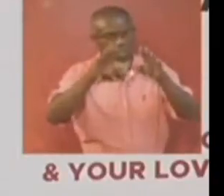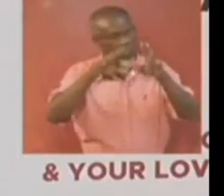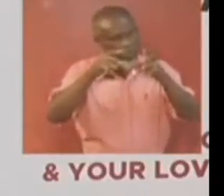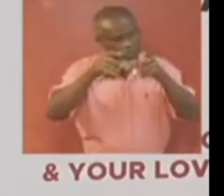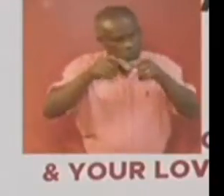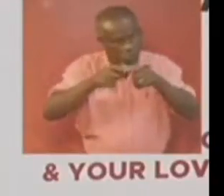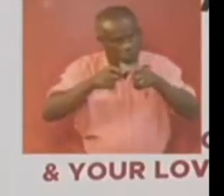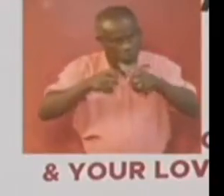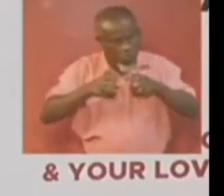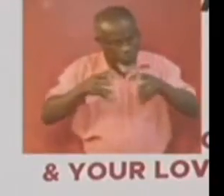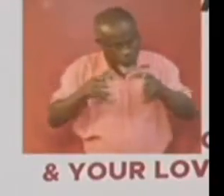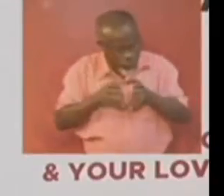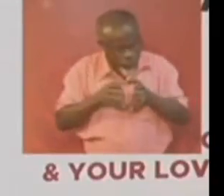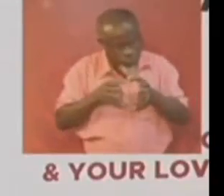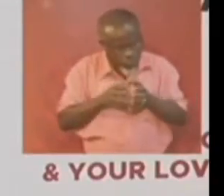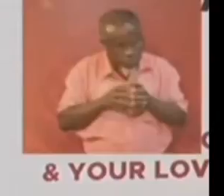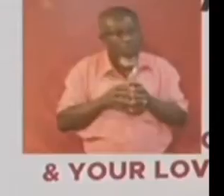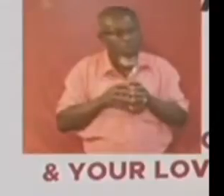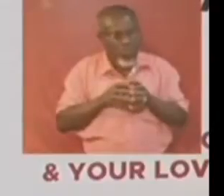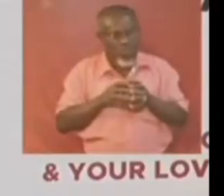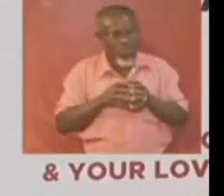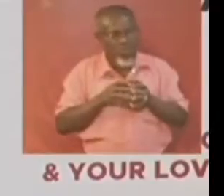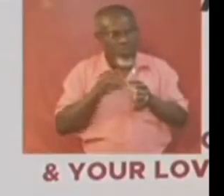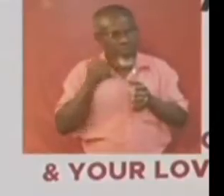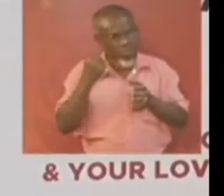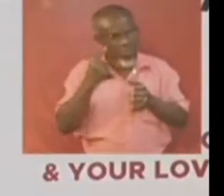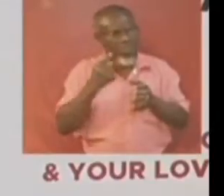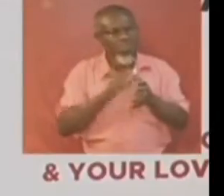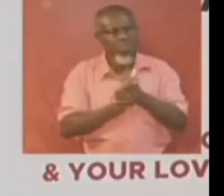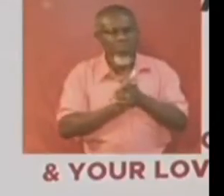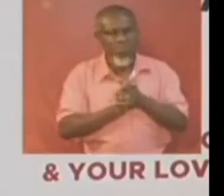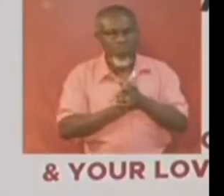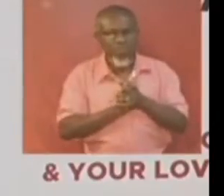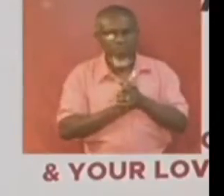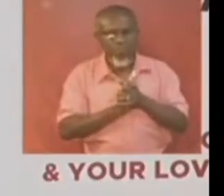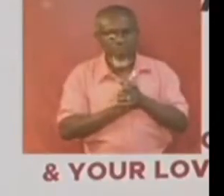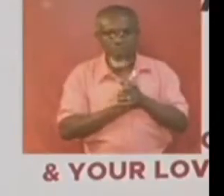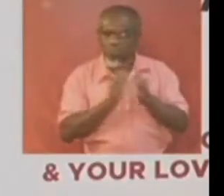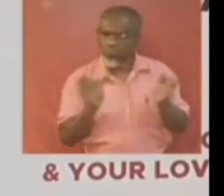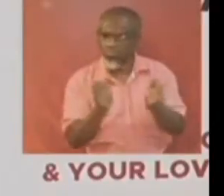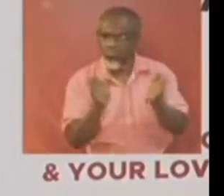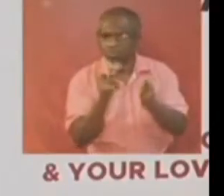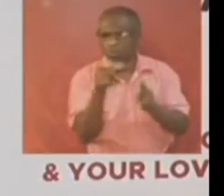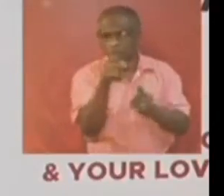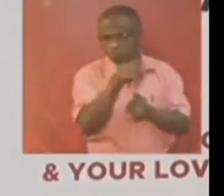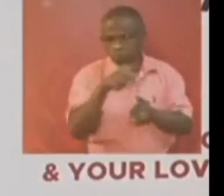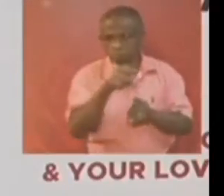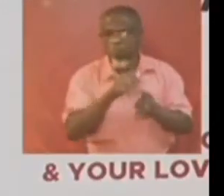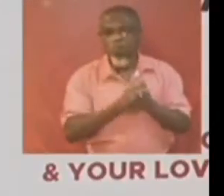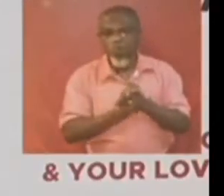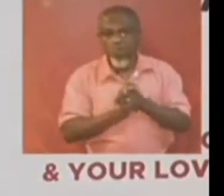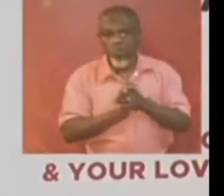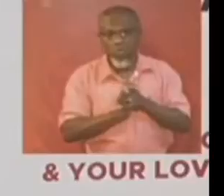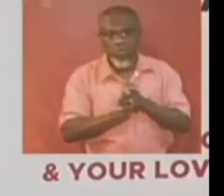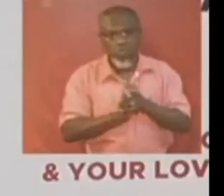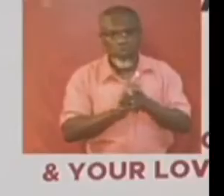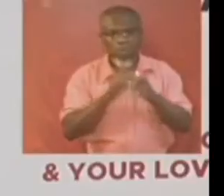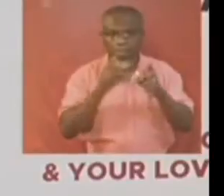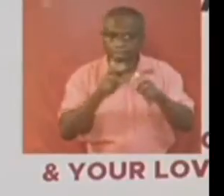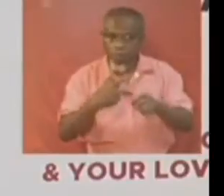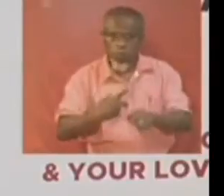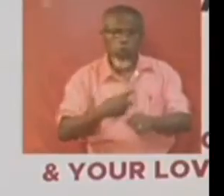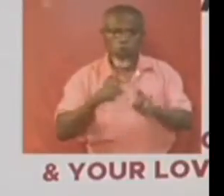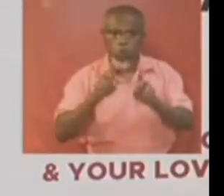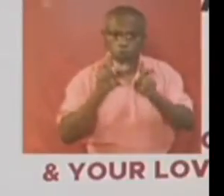Additionally, on behalf of the Ministry of Health, I would like to urge members of the population to be vaccinated for